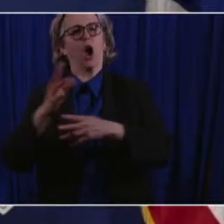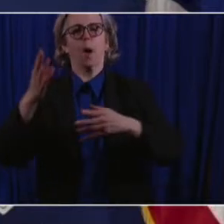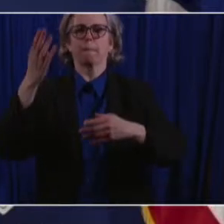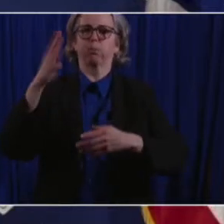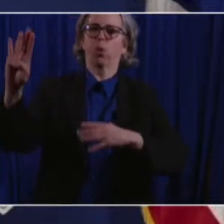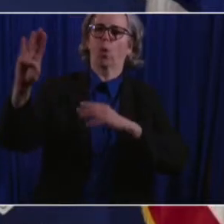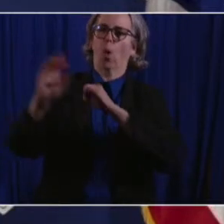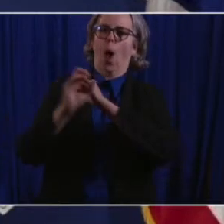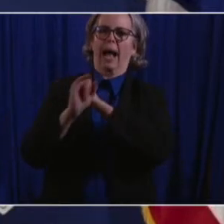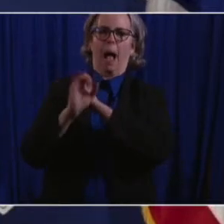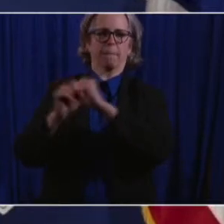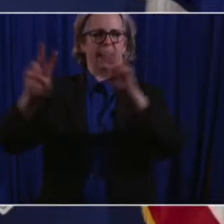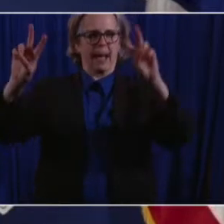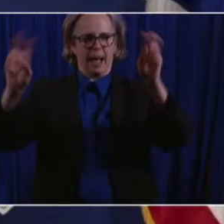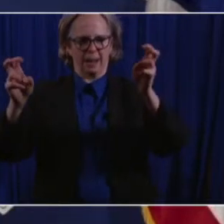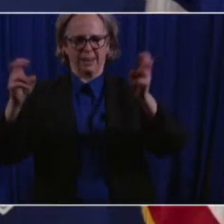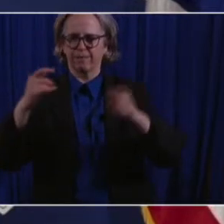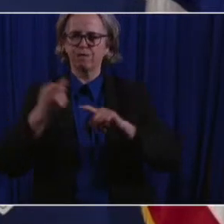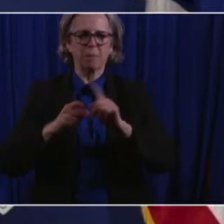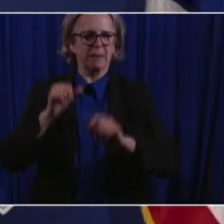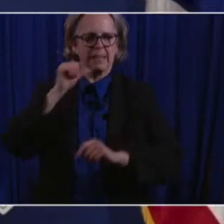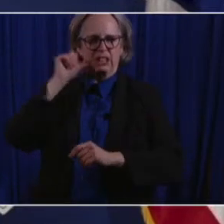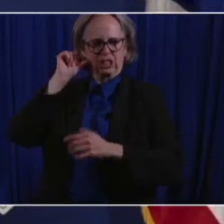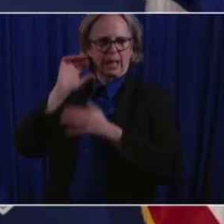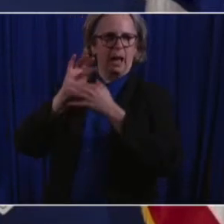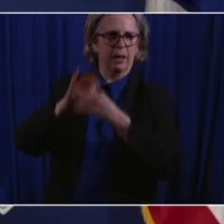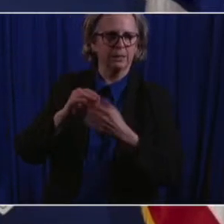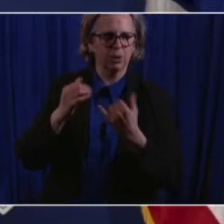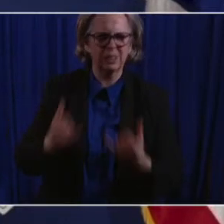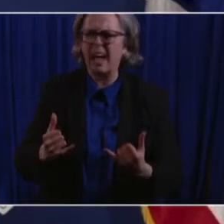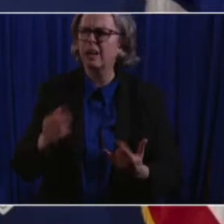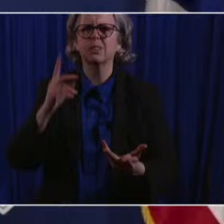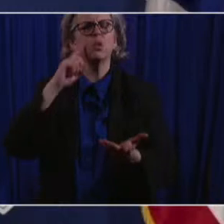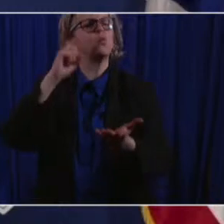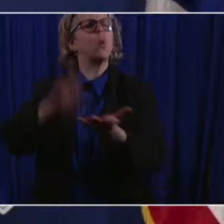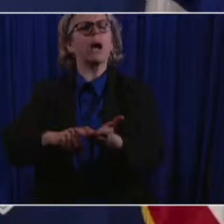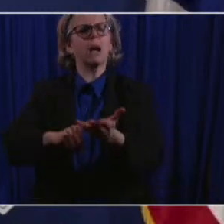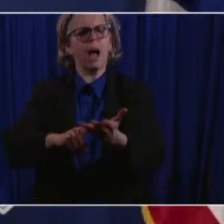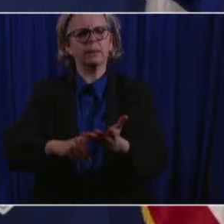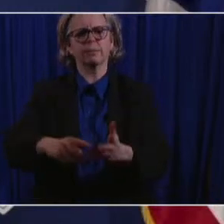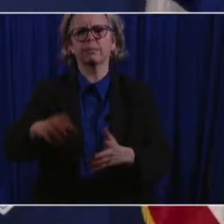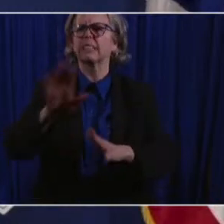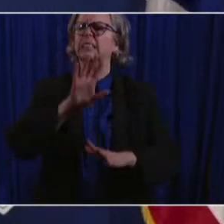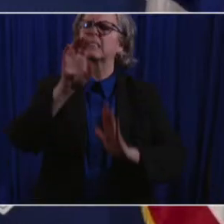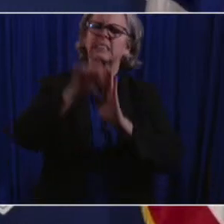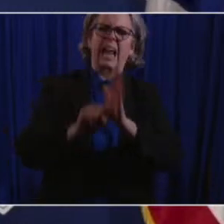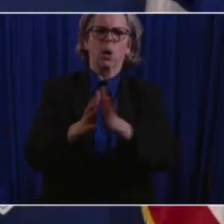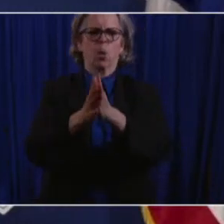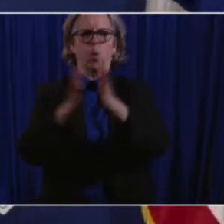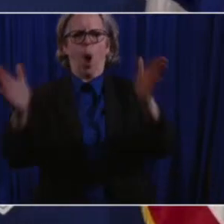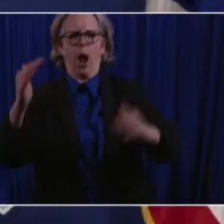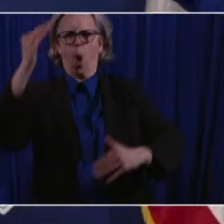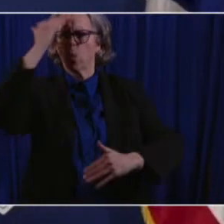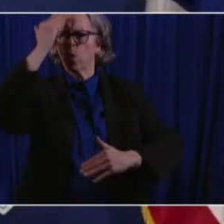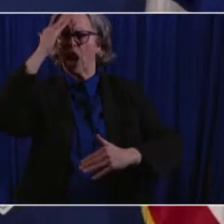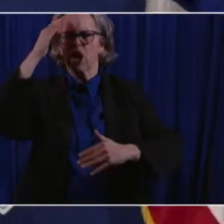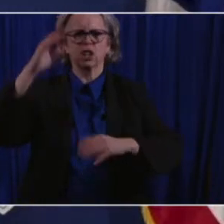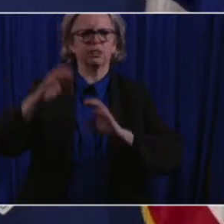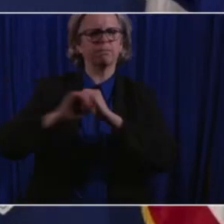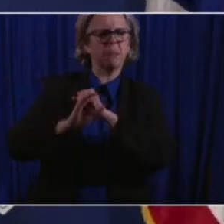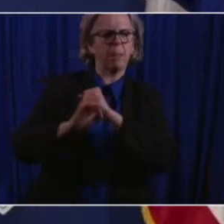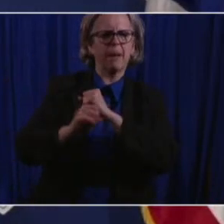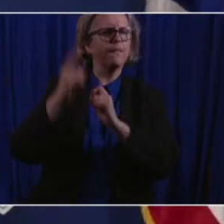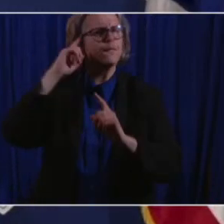a statewide awareness campaign that takes place on the second Wednesday of every April to raise